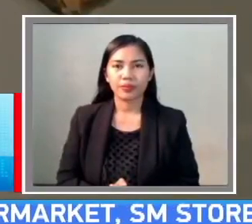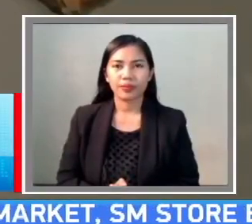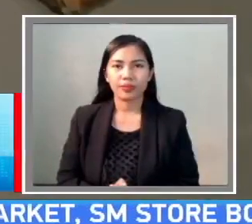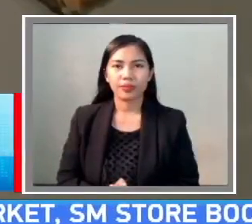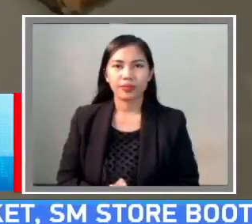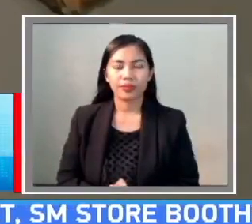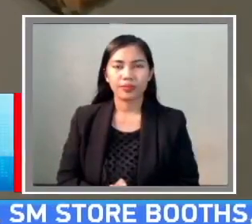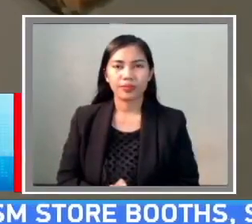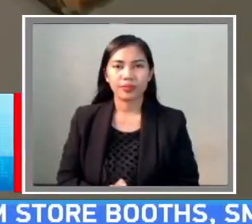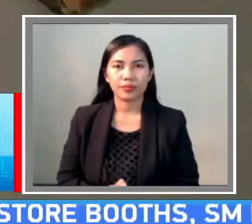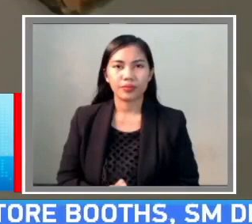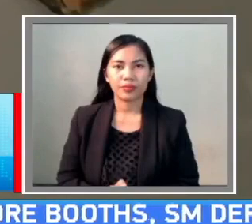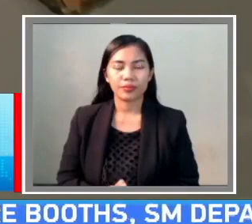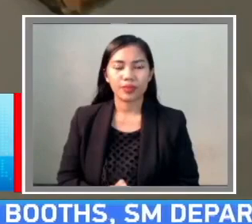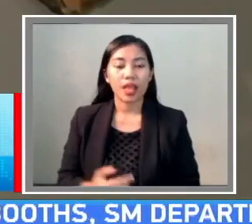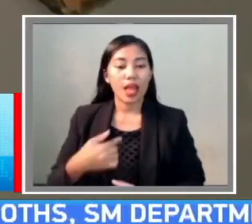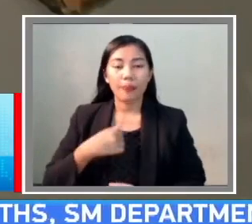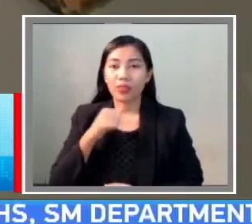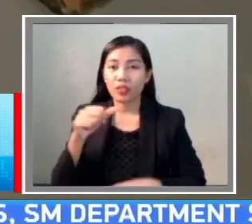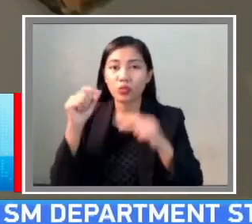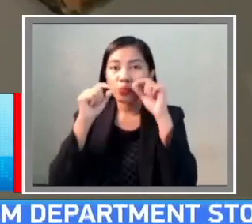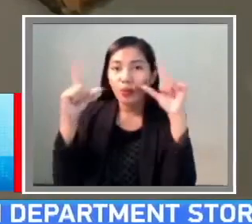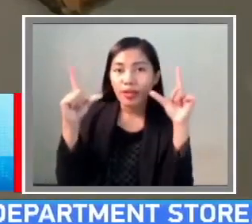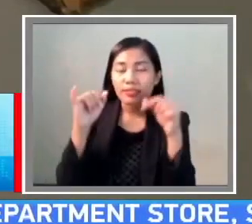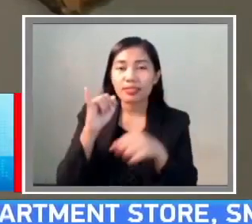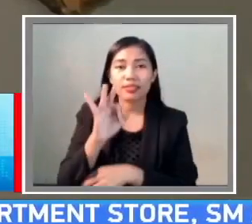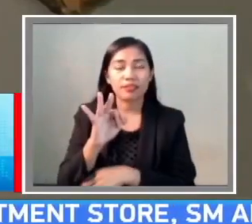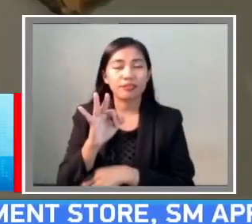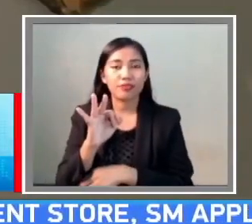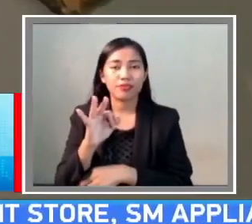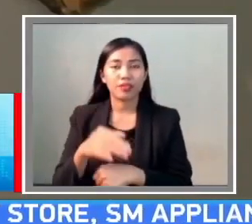I wouldn't be surprised if he not just acknowledge and